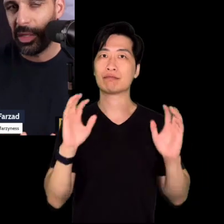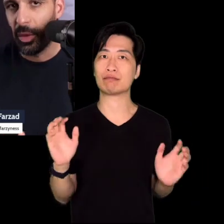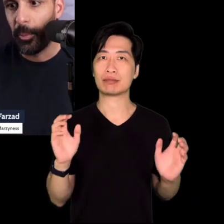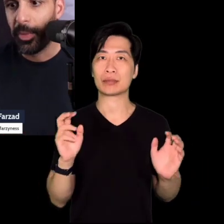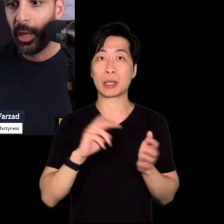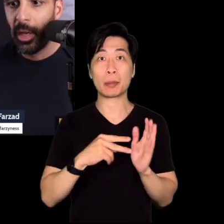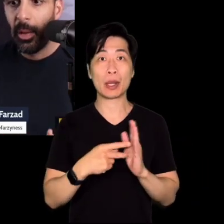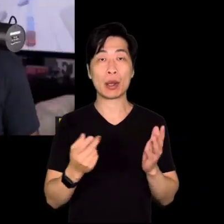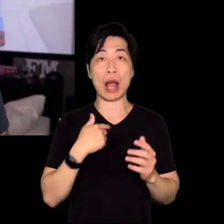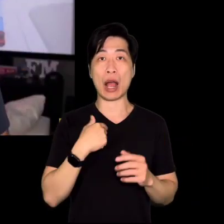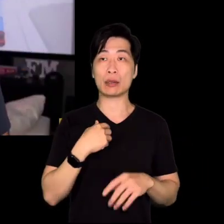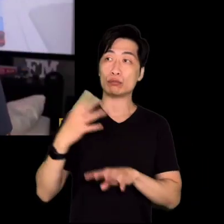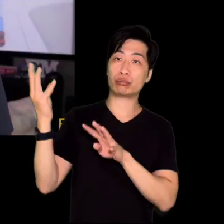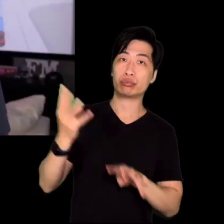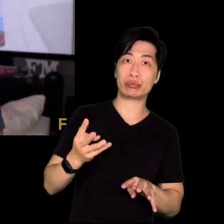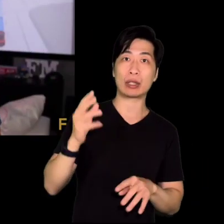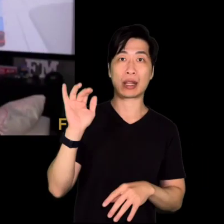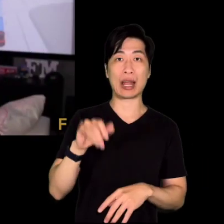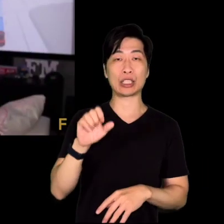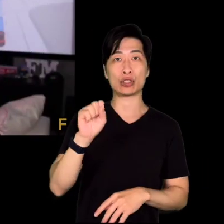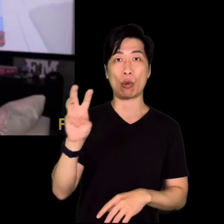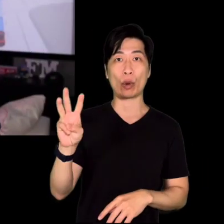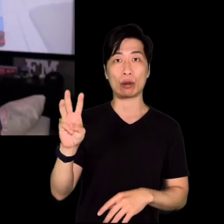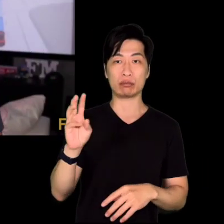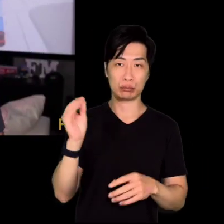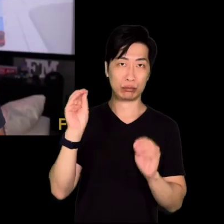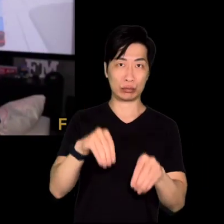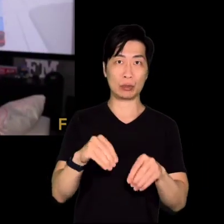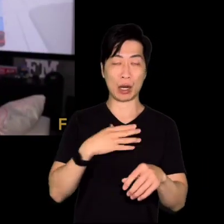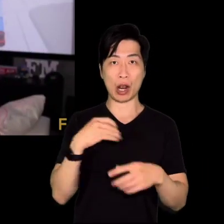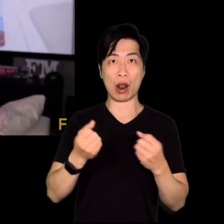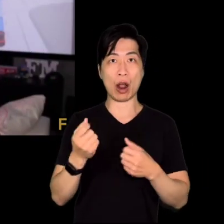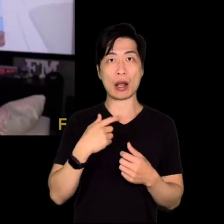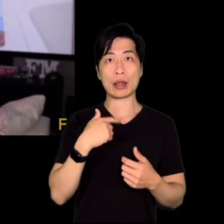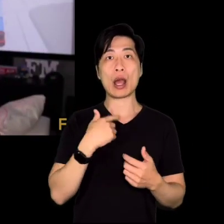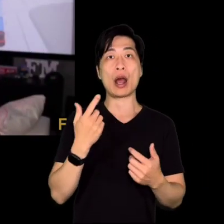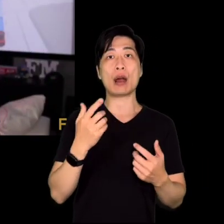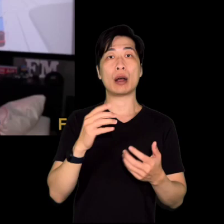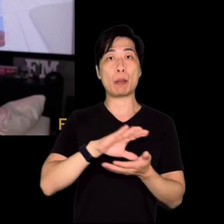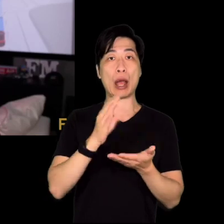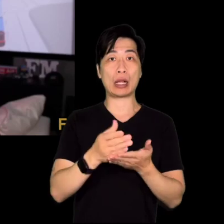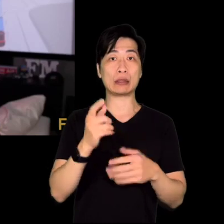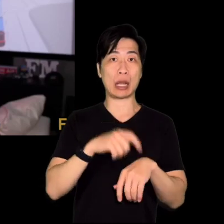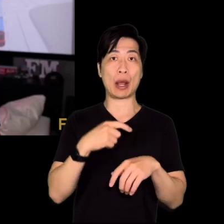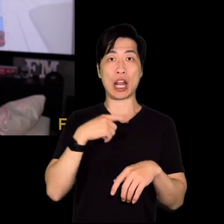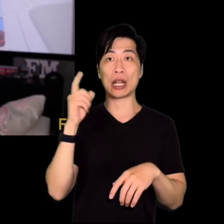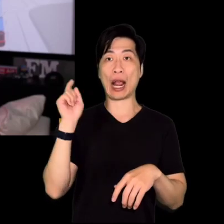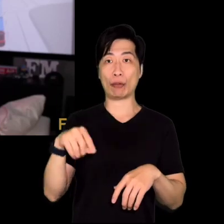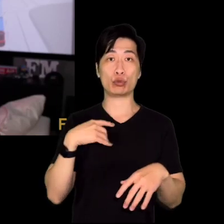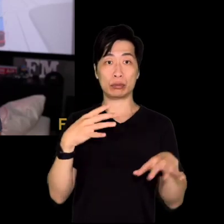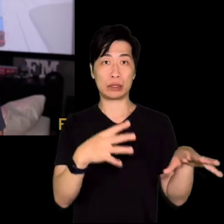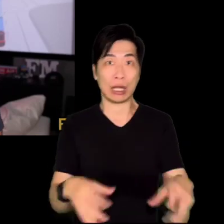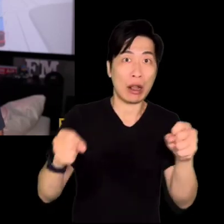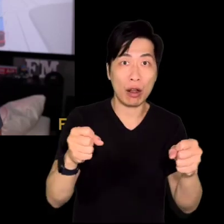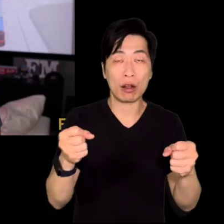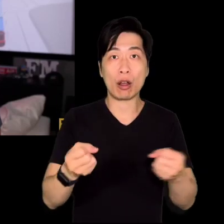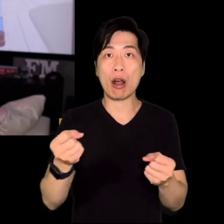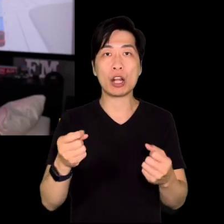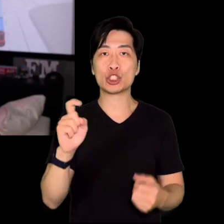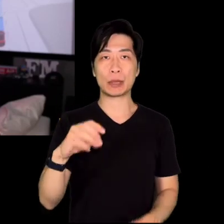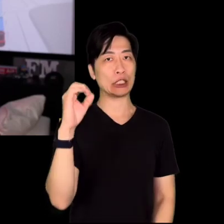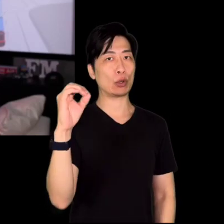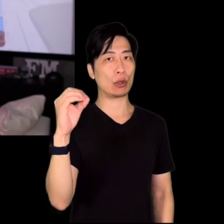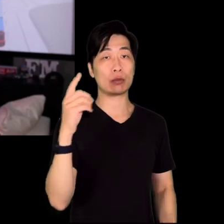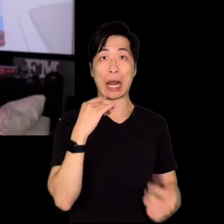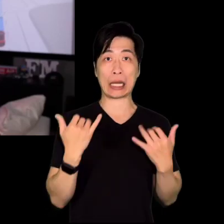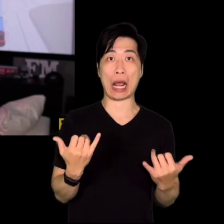essentially 0, meaning that once I download the software and I use it over time, the amount of times I have to take over should